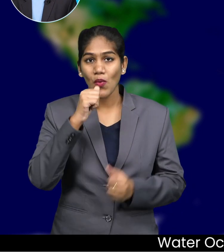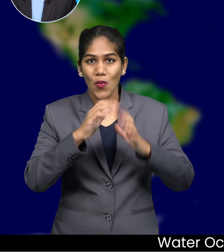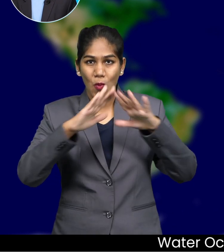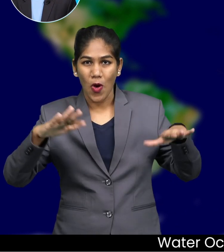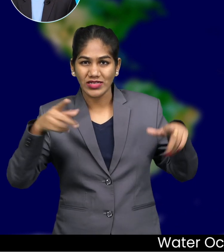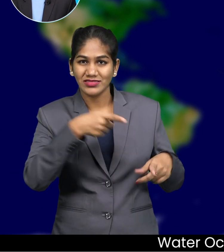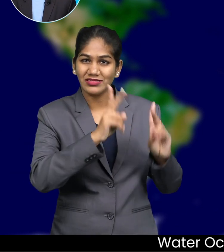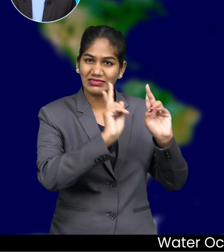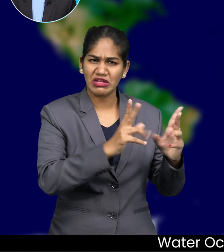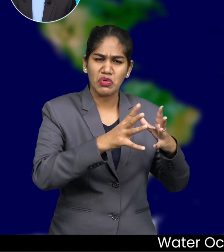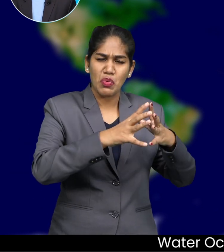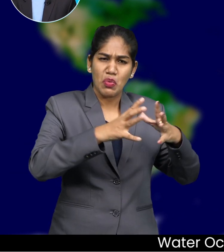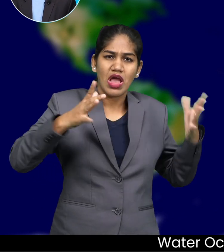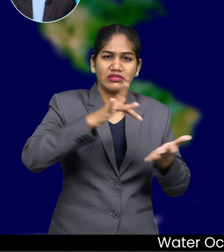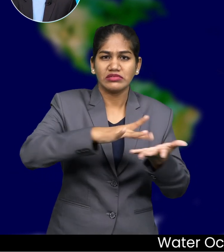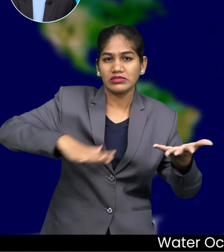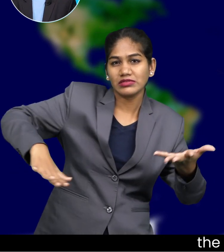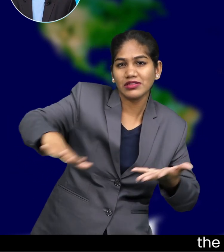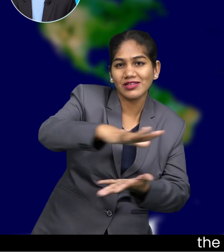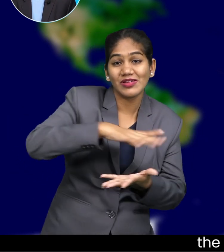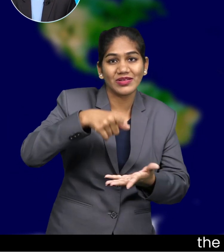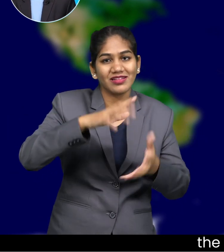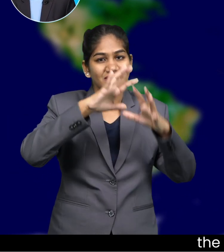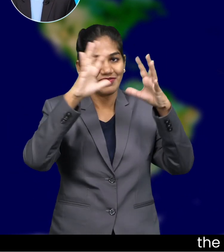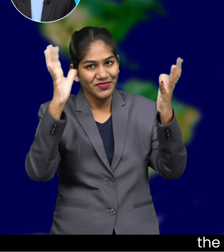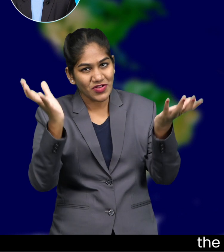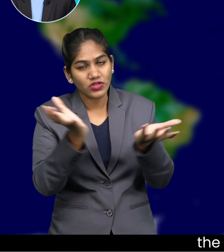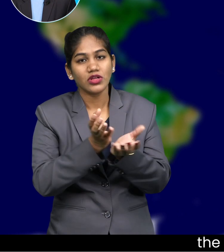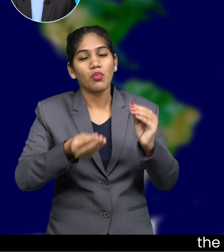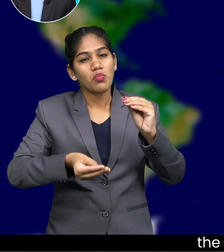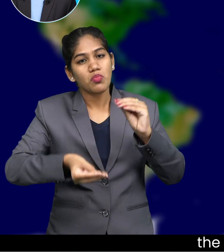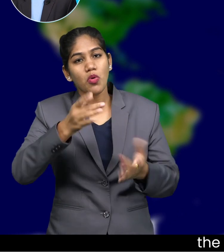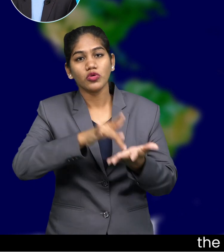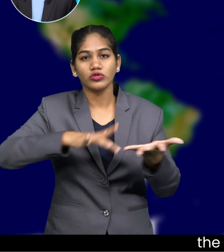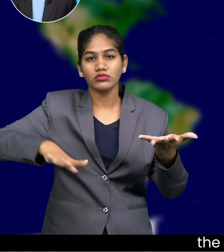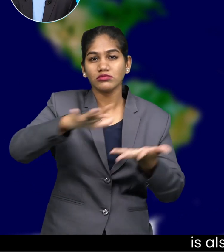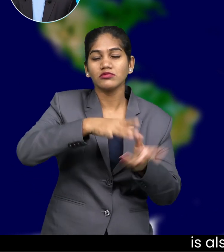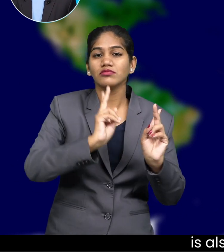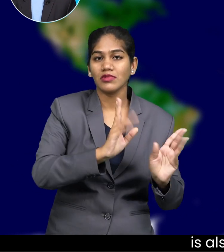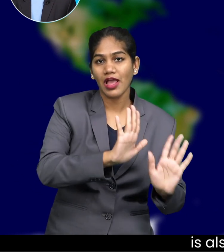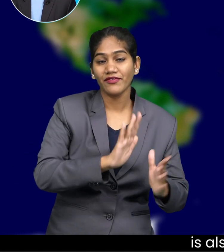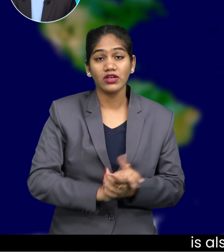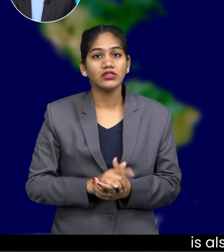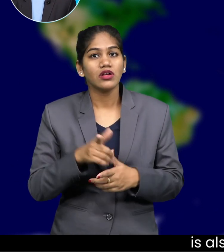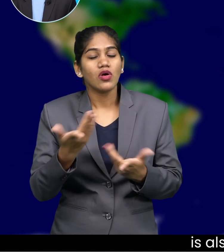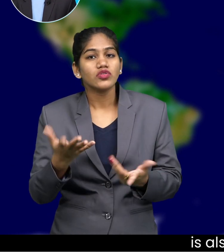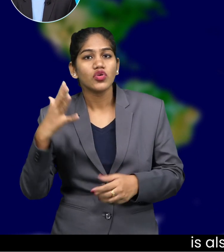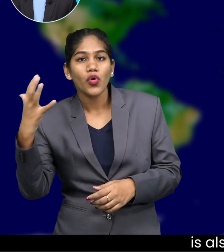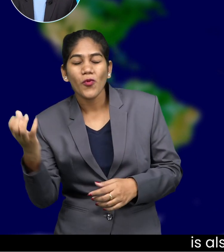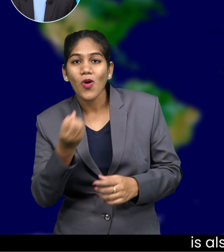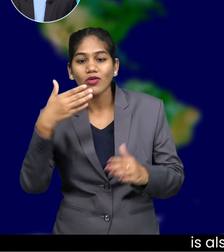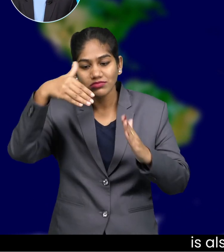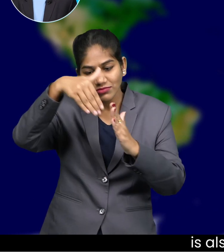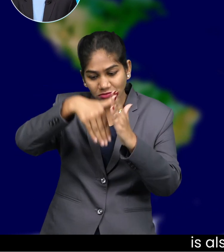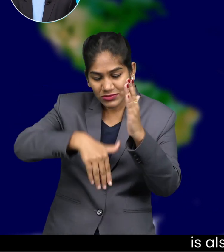Water occupies a very large area of the Earth's surface and is also found